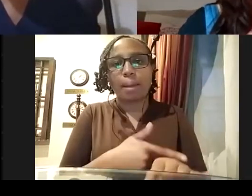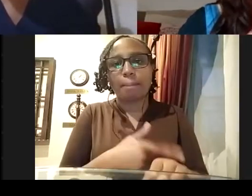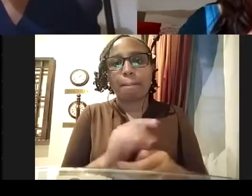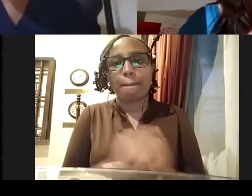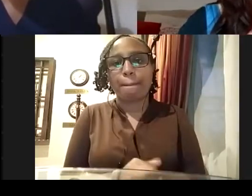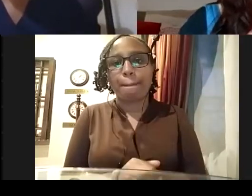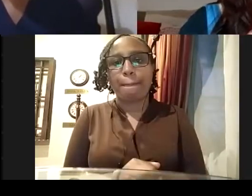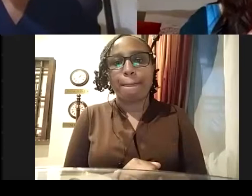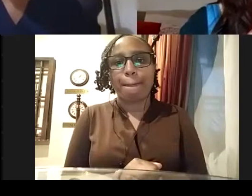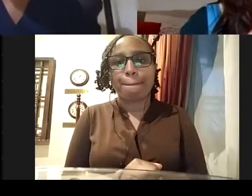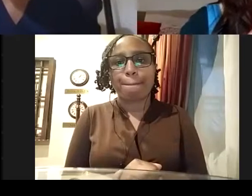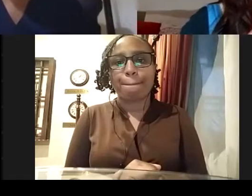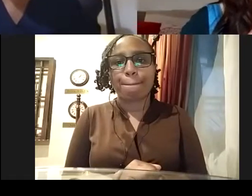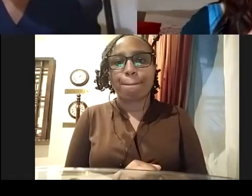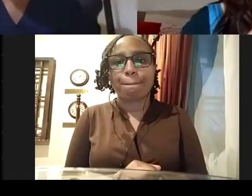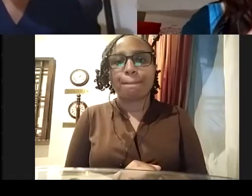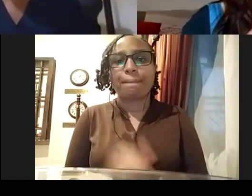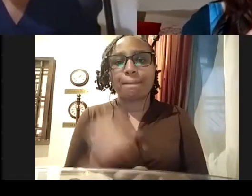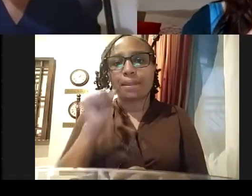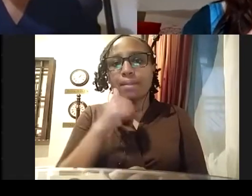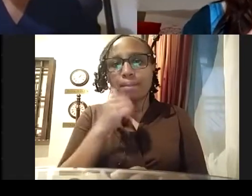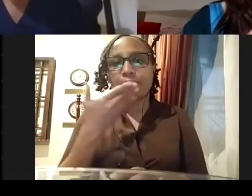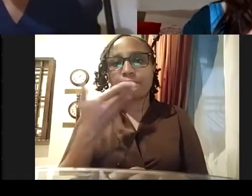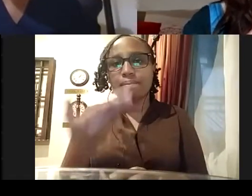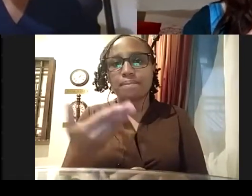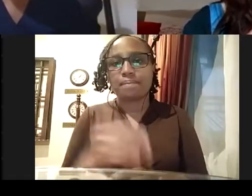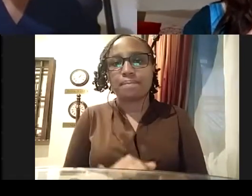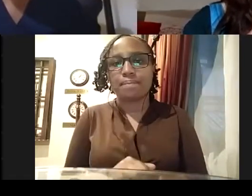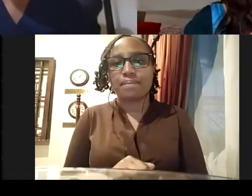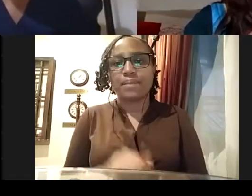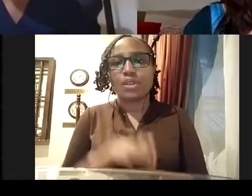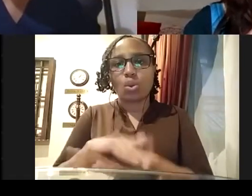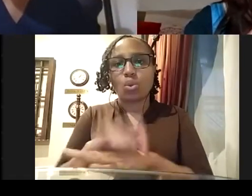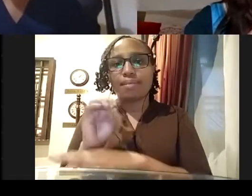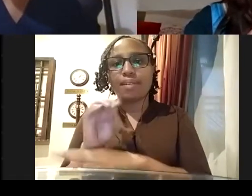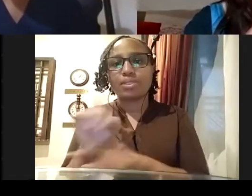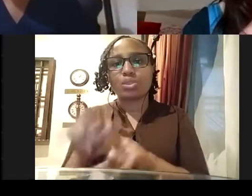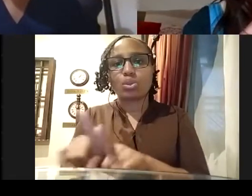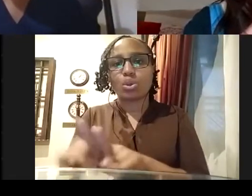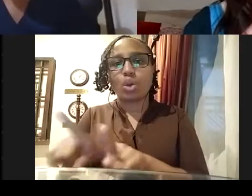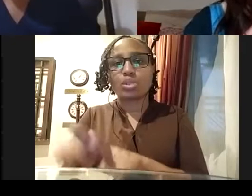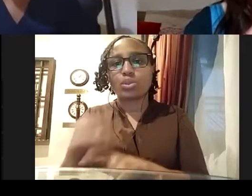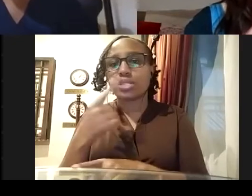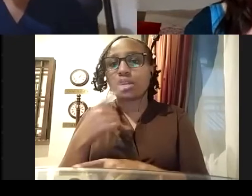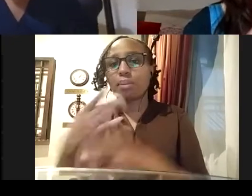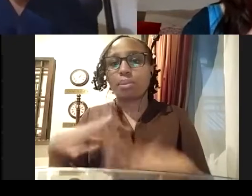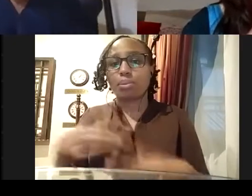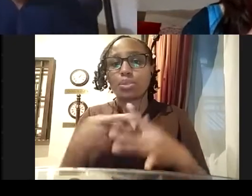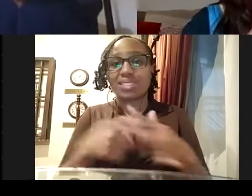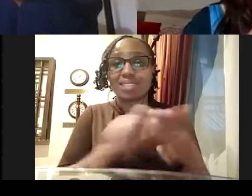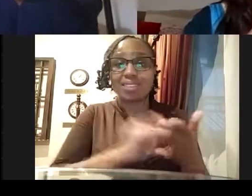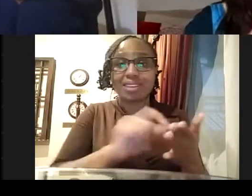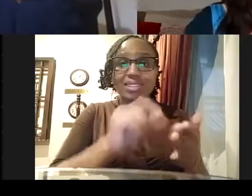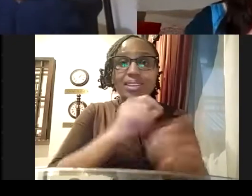What an absolutely brilliant answer. And such good advice. As you were saying, for people starting out writing, making sure